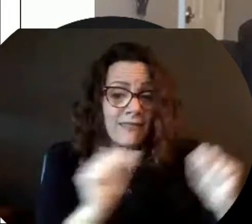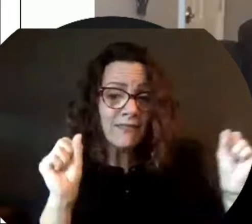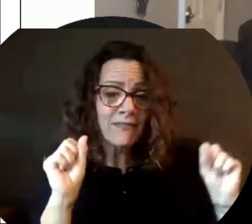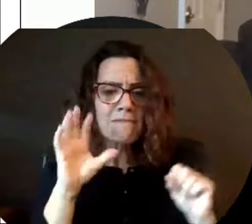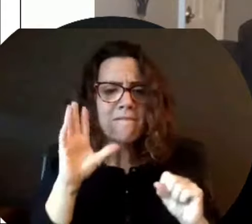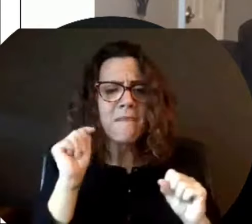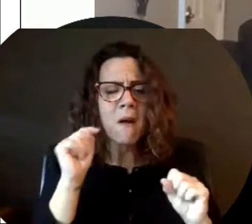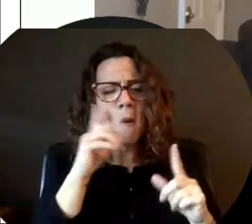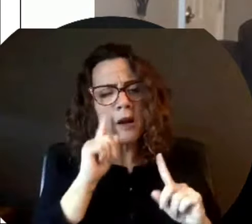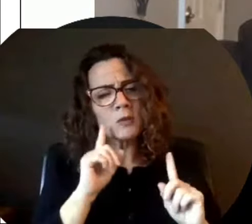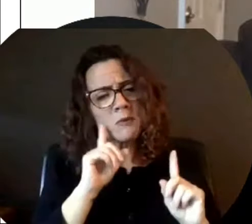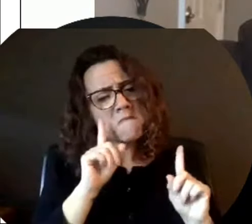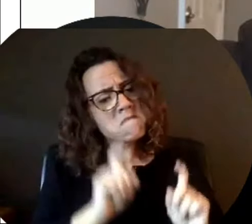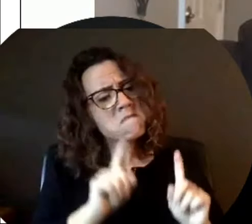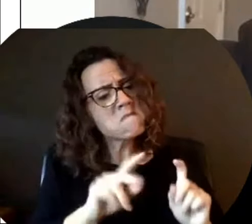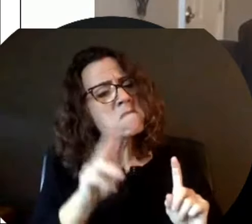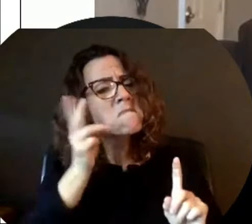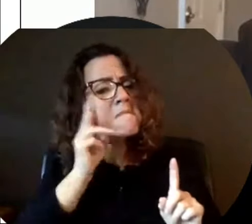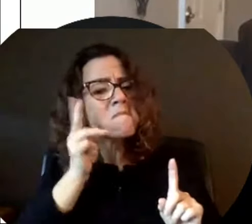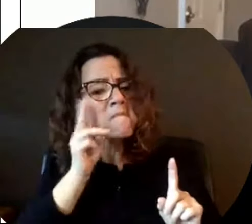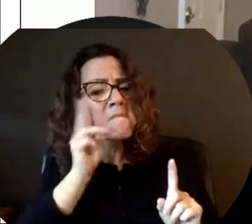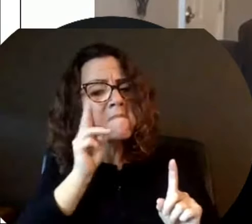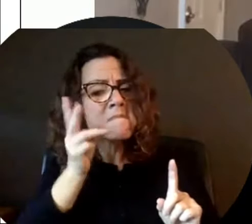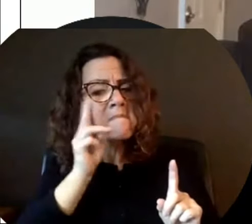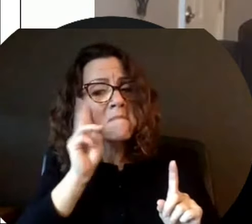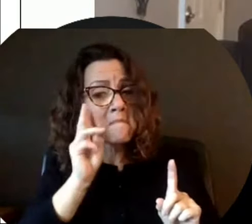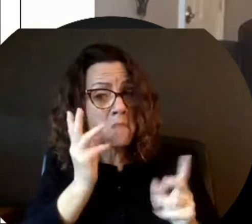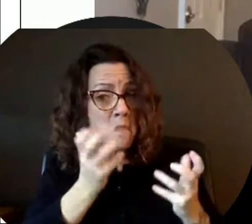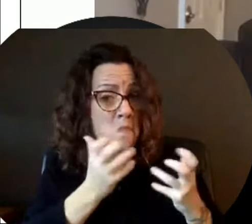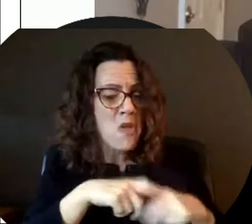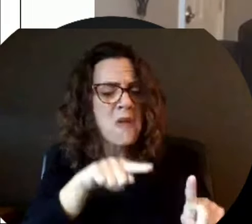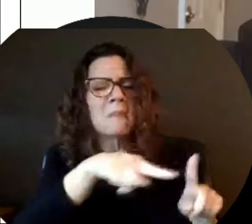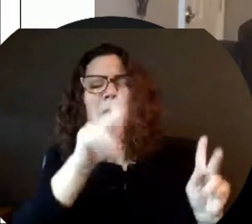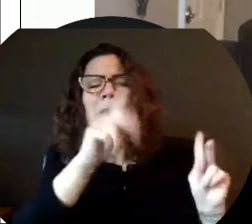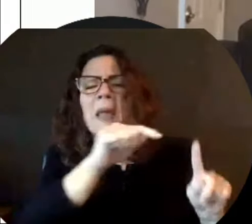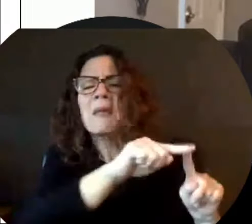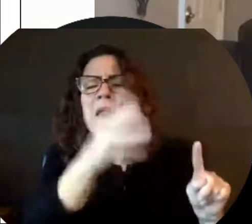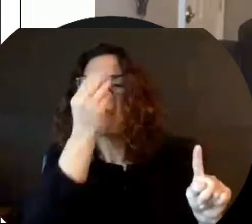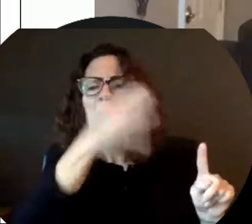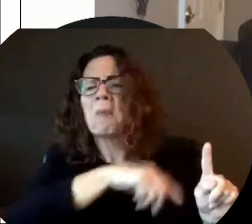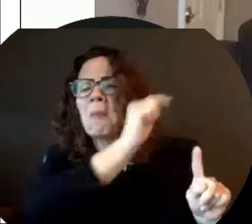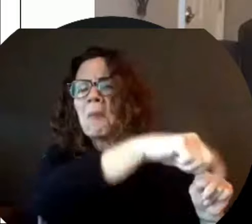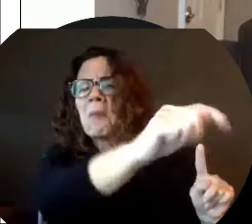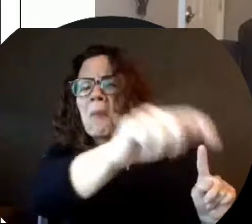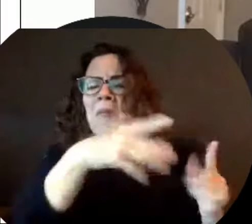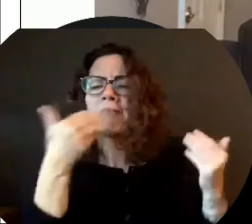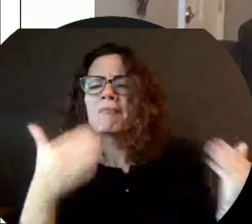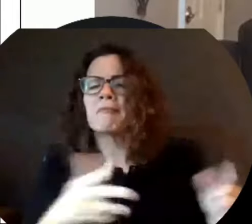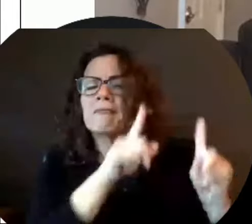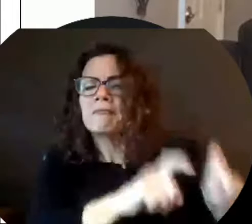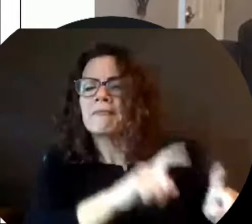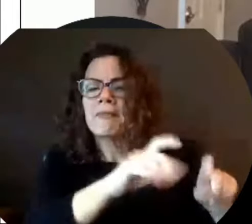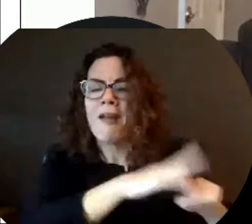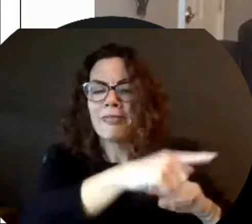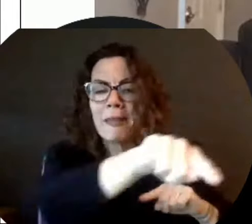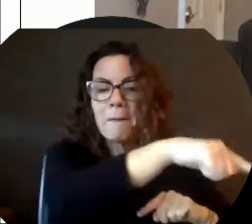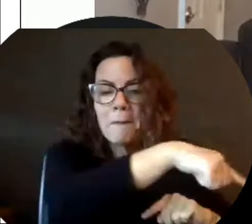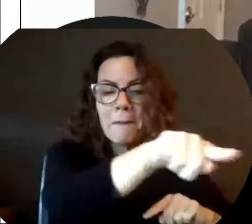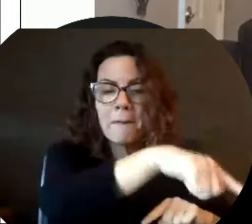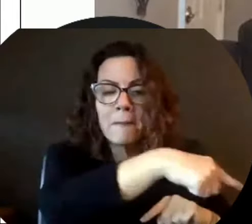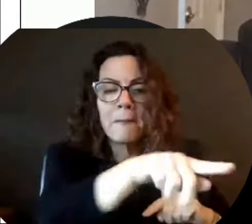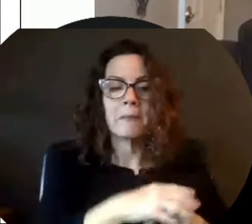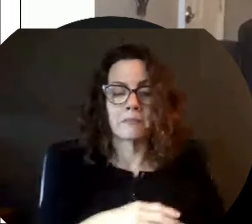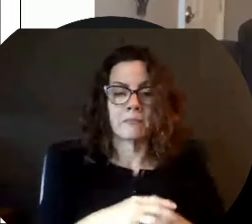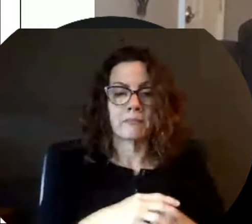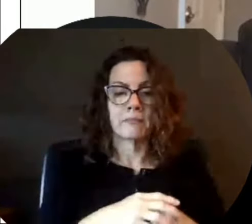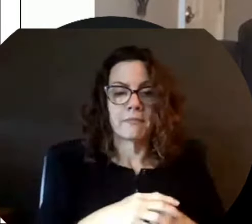about. And then at the same moment, they were not giving people masks or providing the necessary things to be able to keep COVID